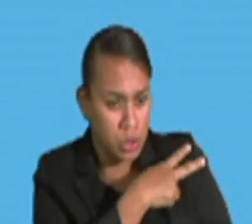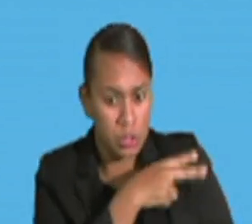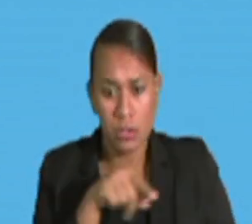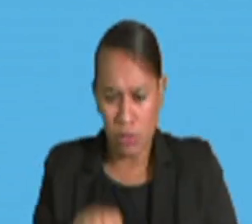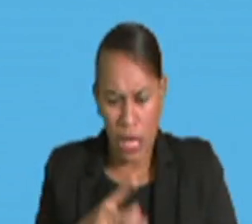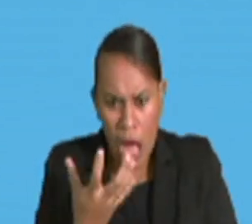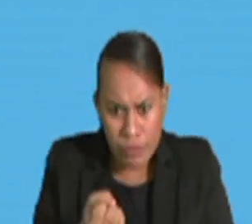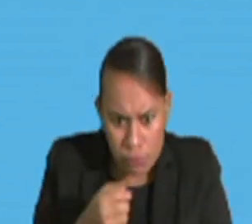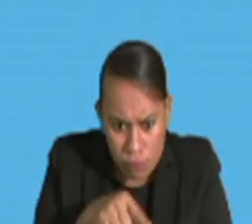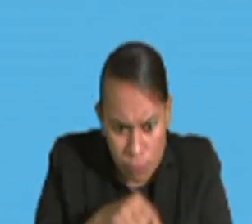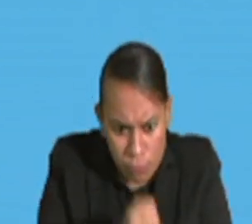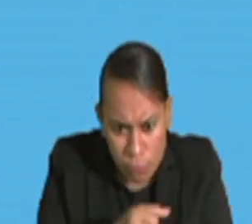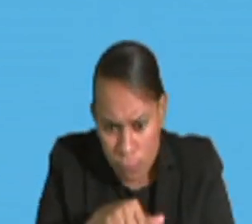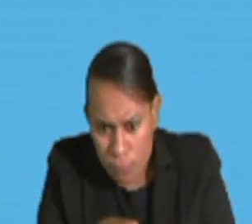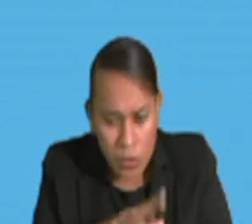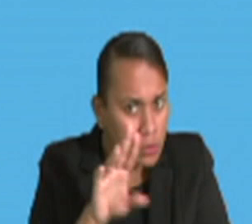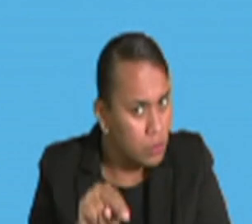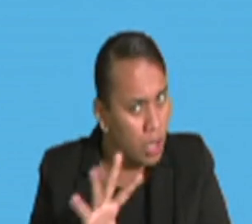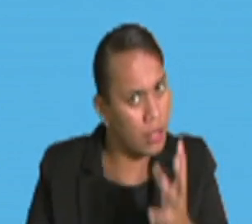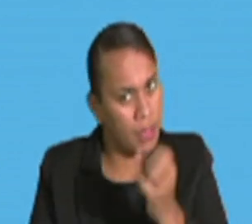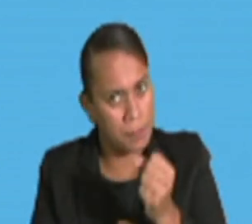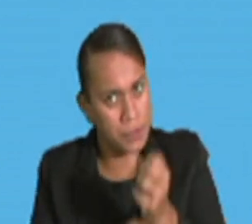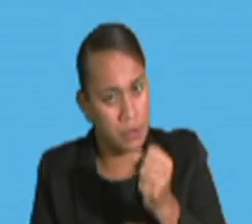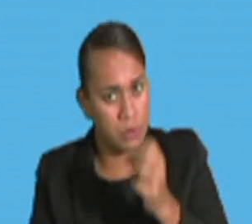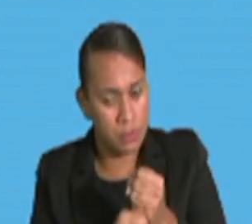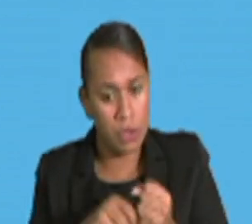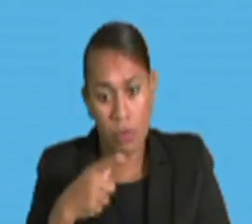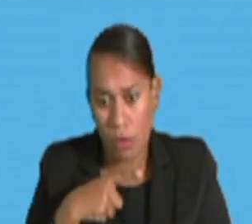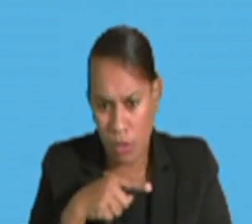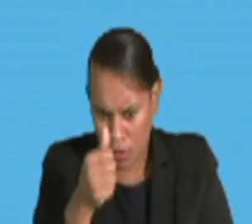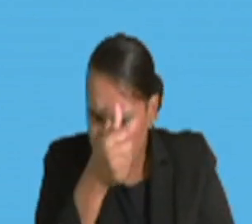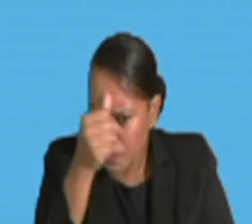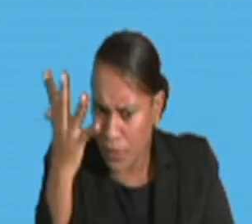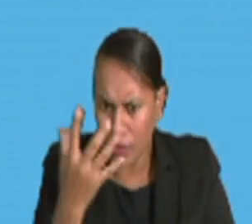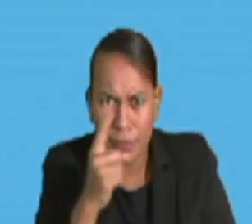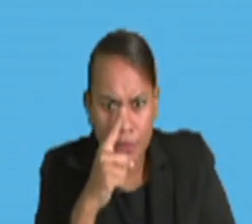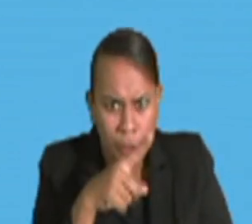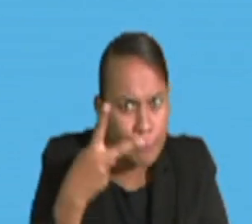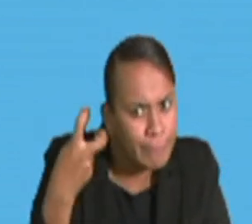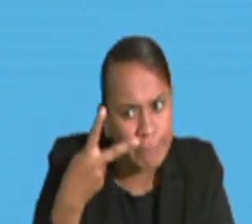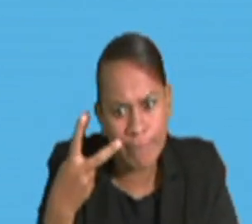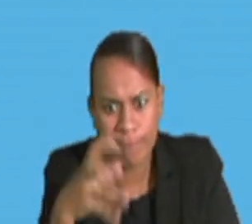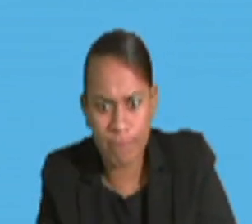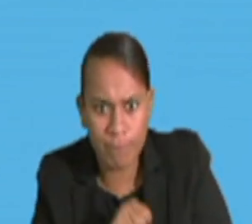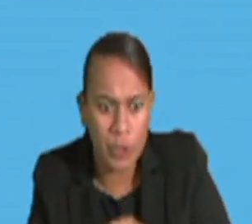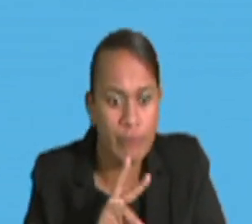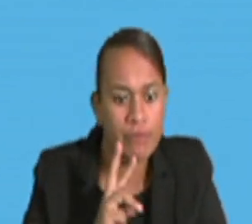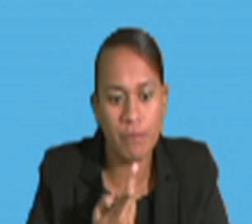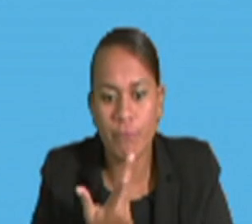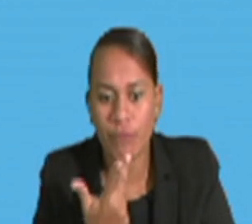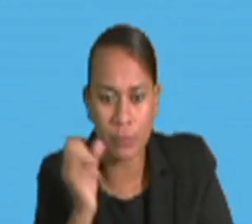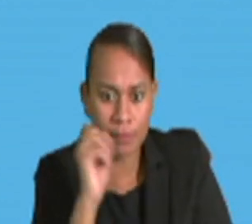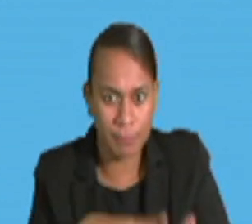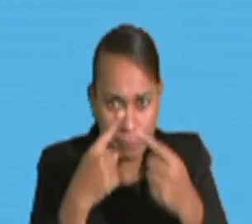are in need of updating to protect against forgery and identity theft. That is why